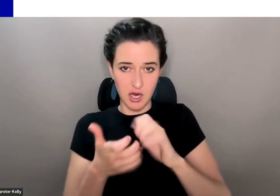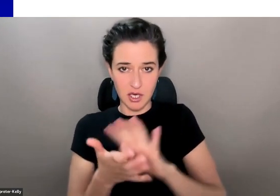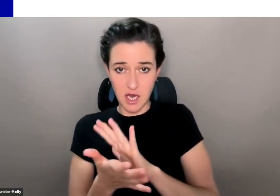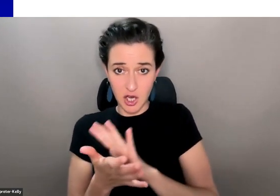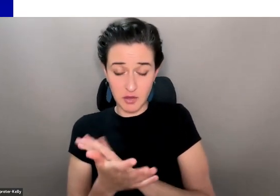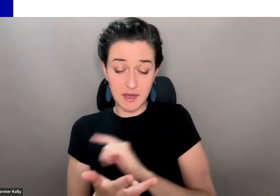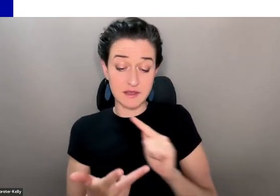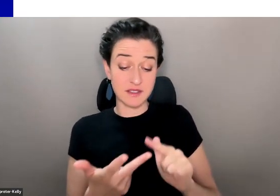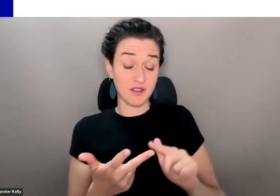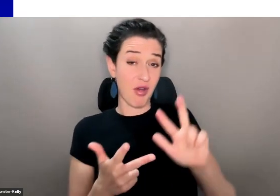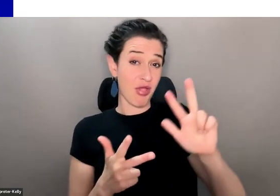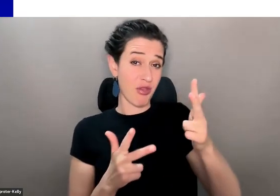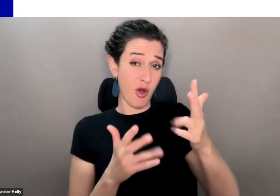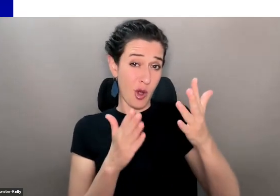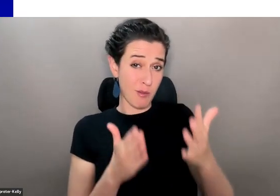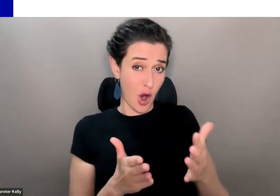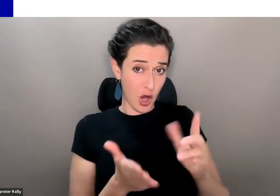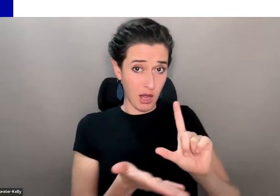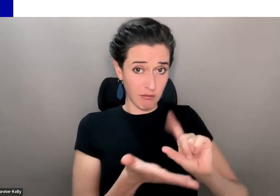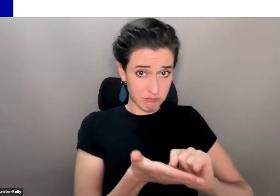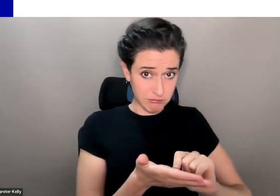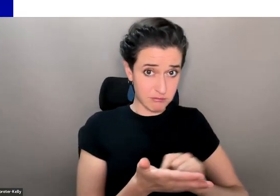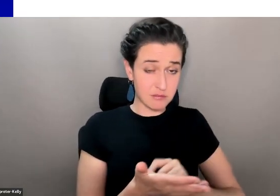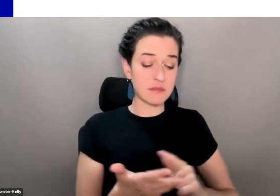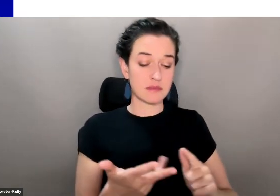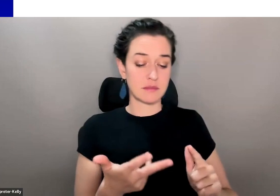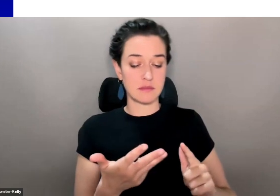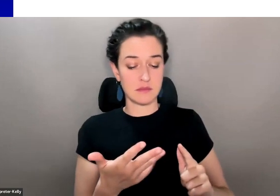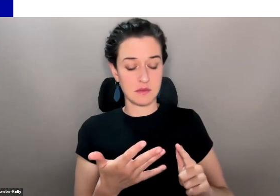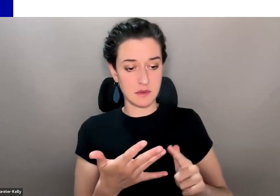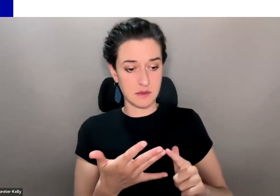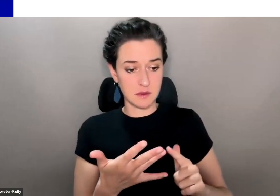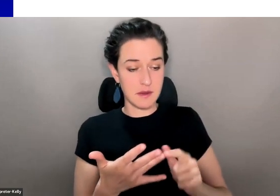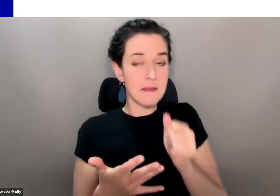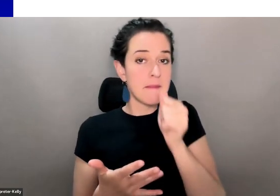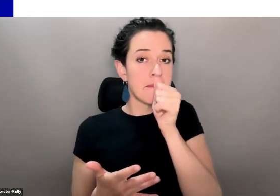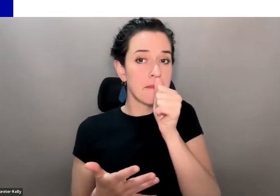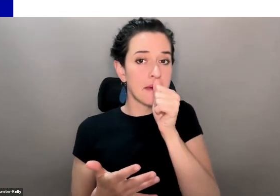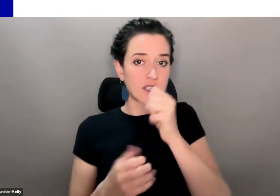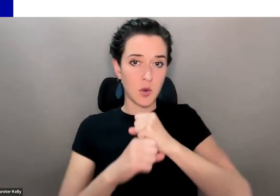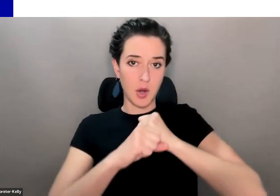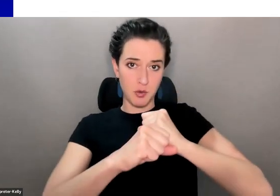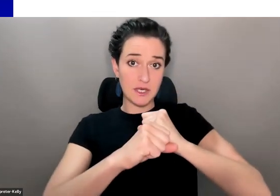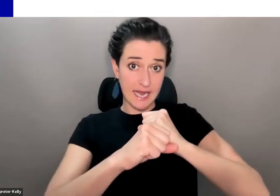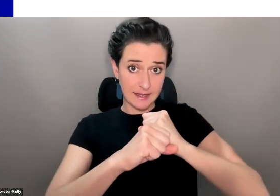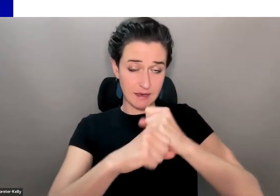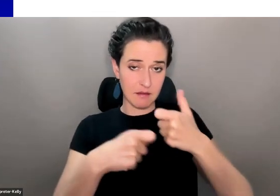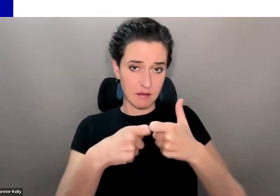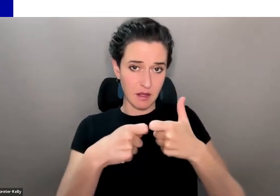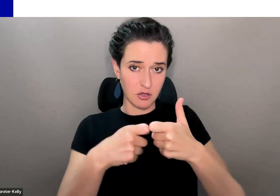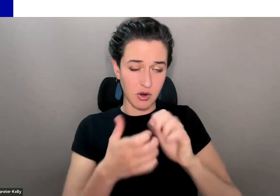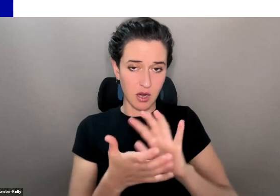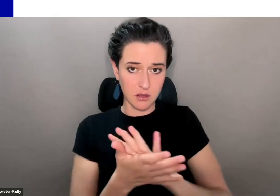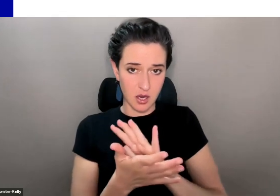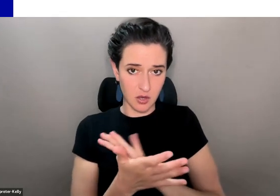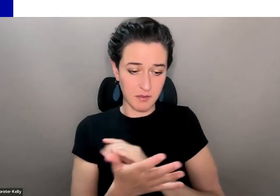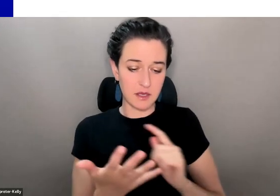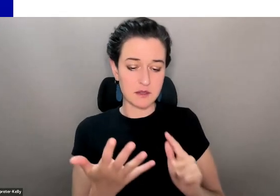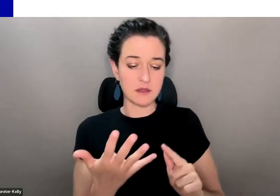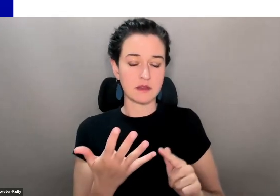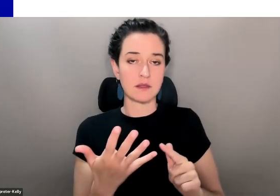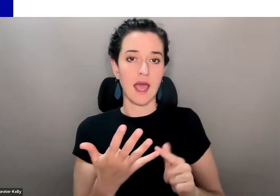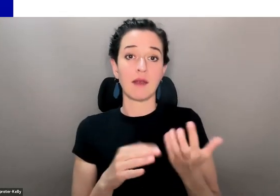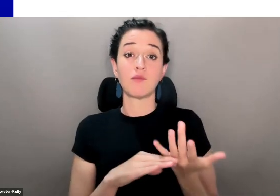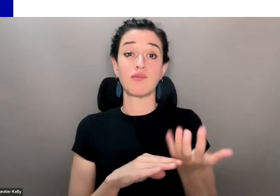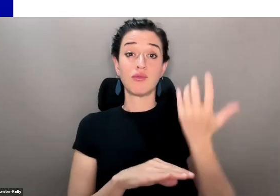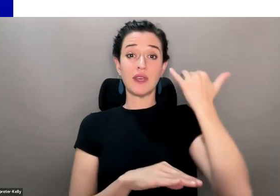party, individualized password protected or otherwise secured conventional electronic documents, and pre-existing social media